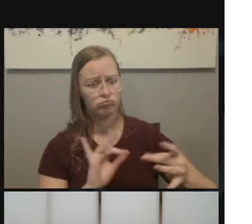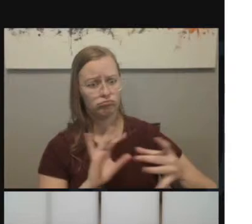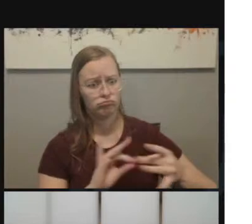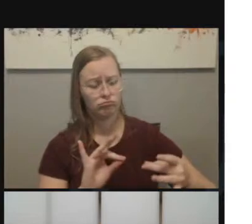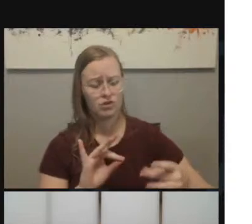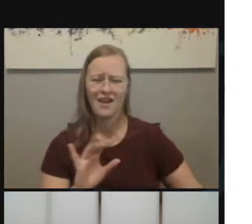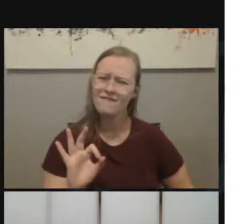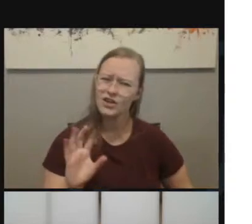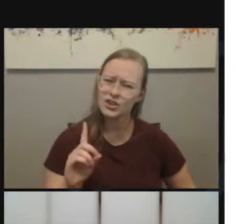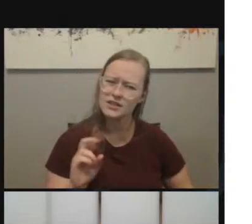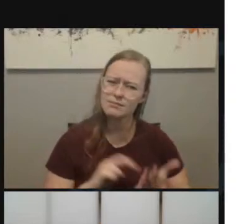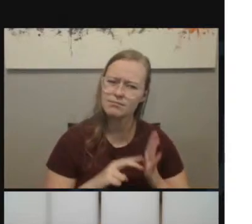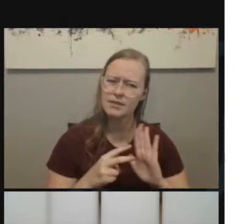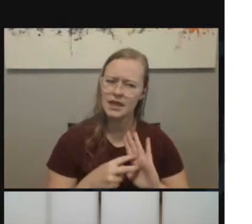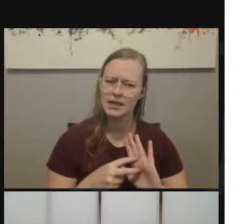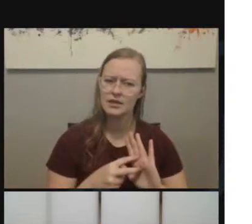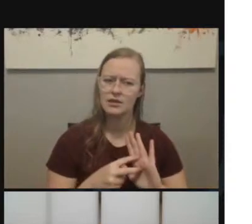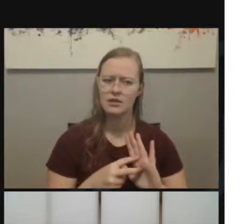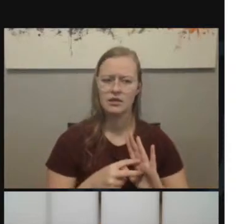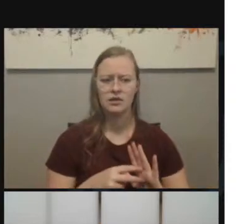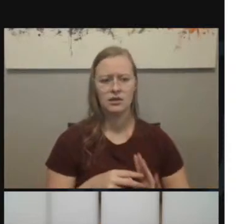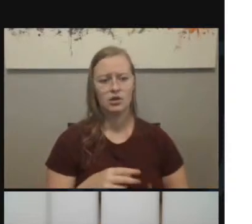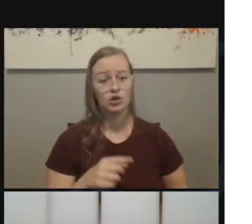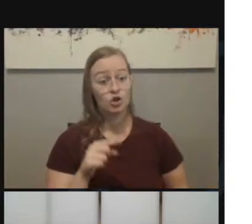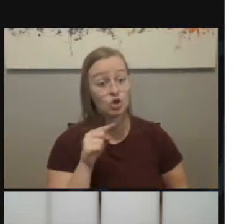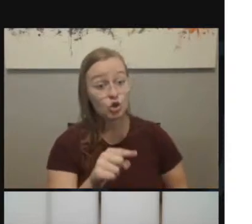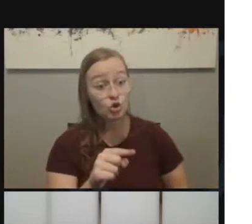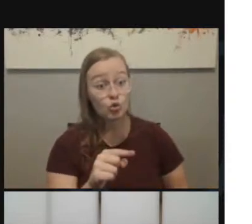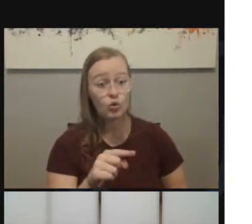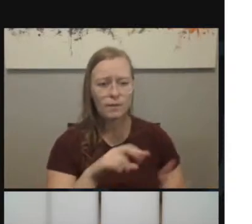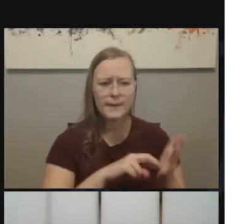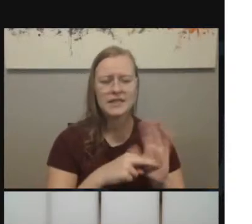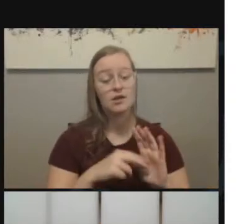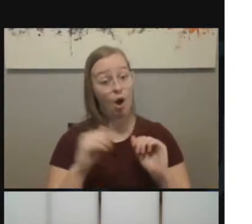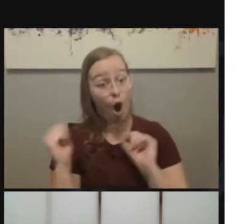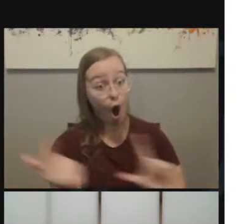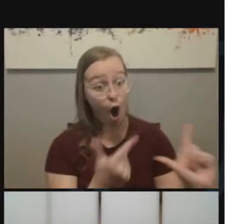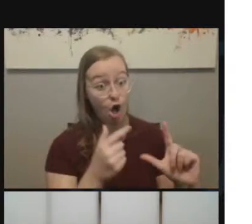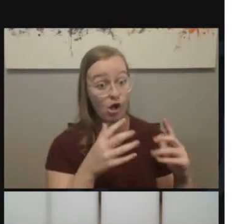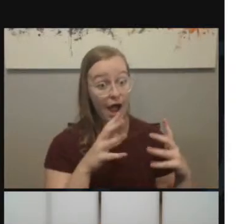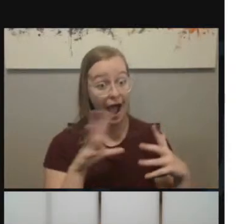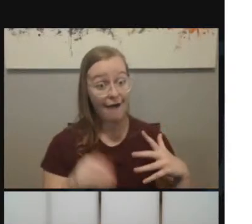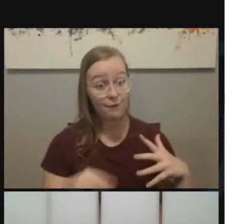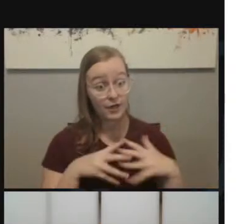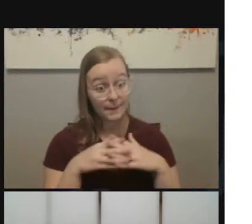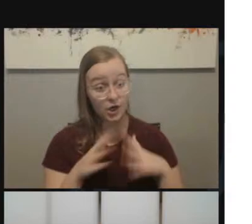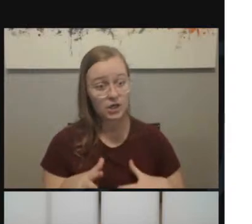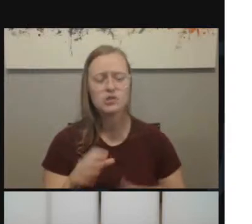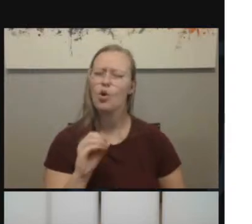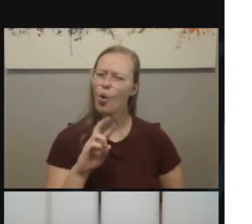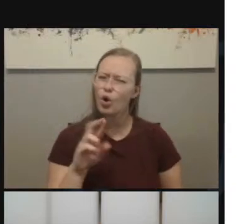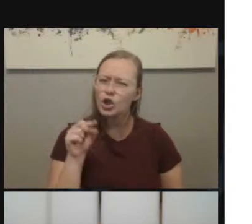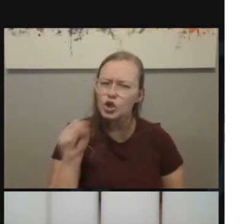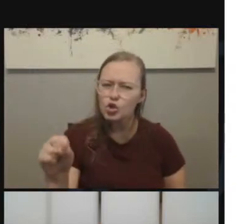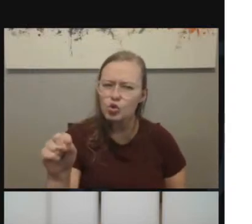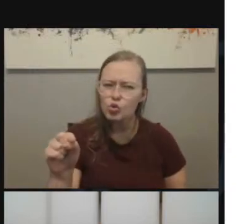that you is all African Americans, or is Douglass saying